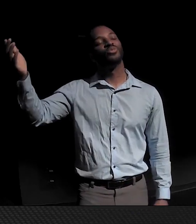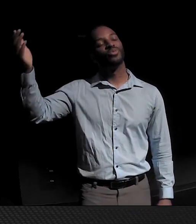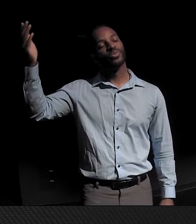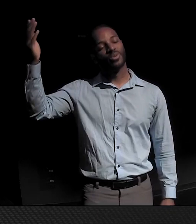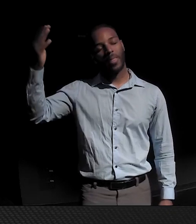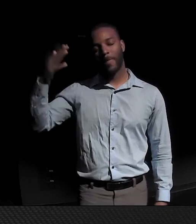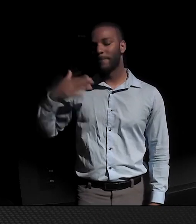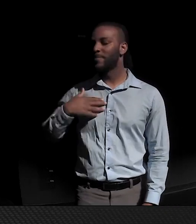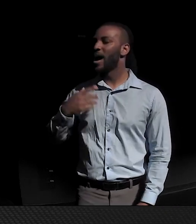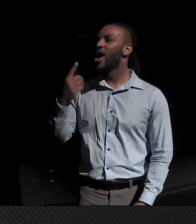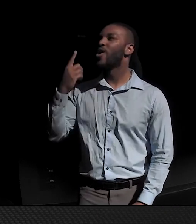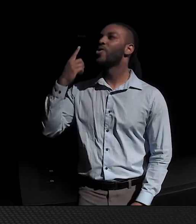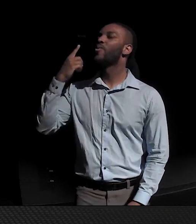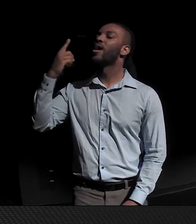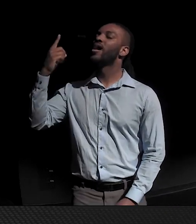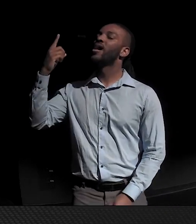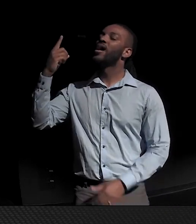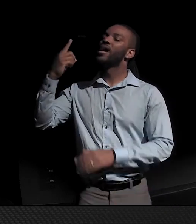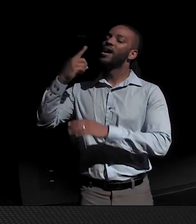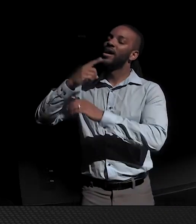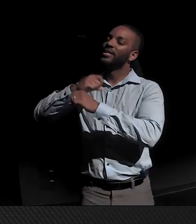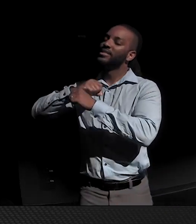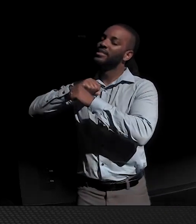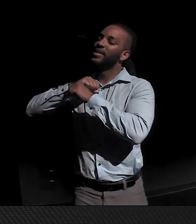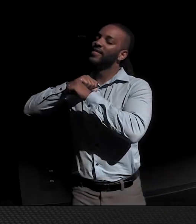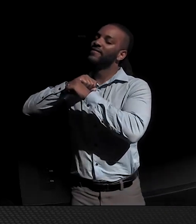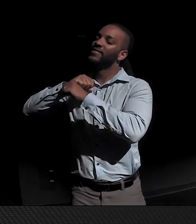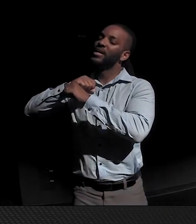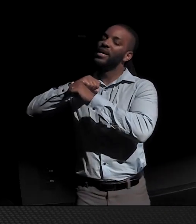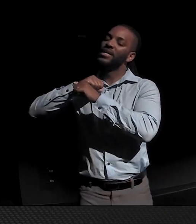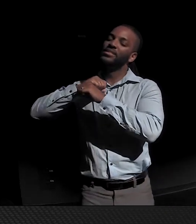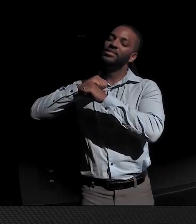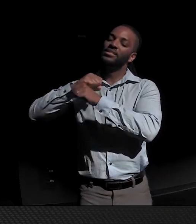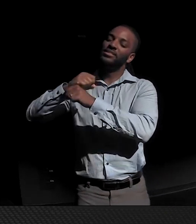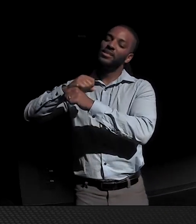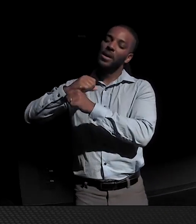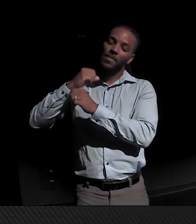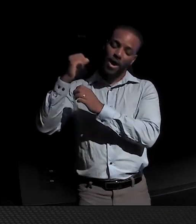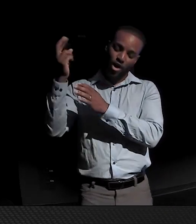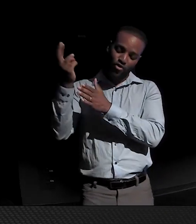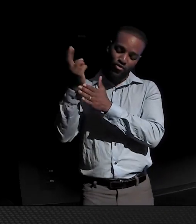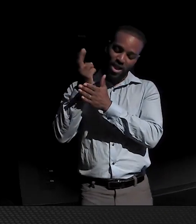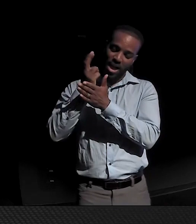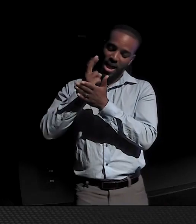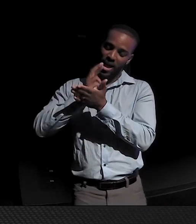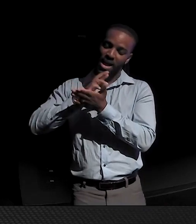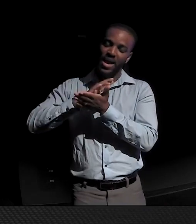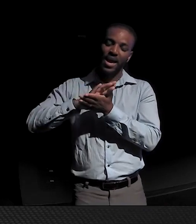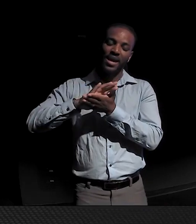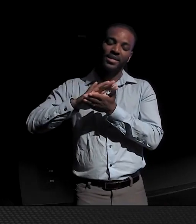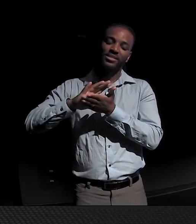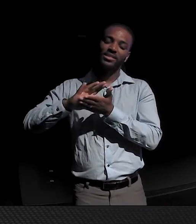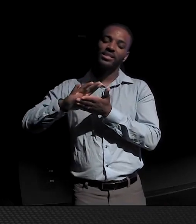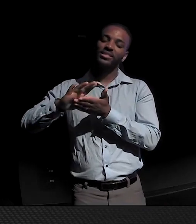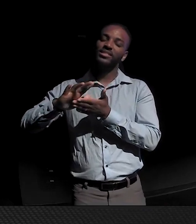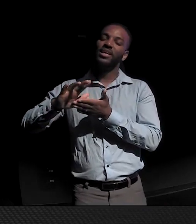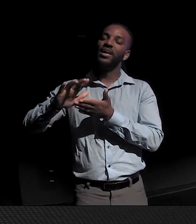need you. My one defense, my